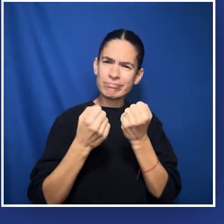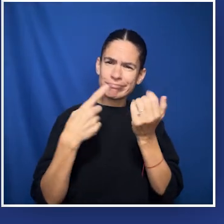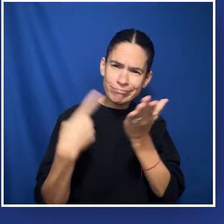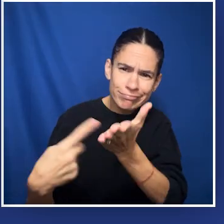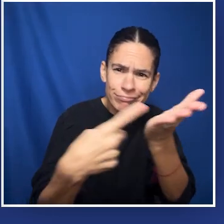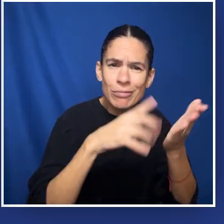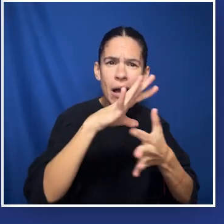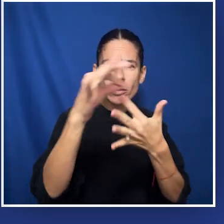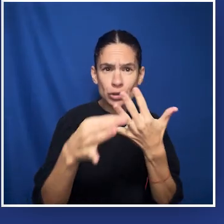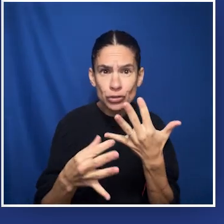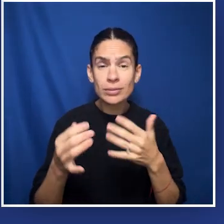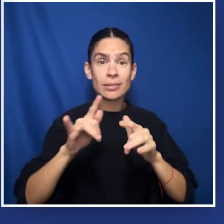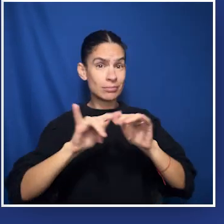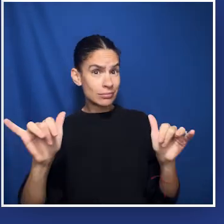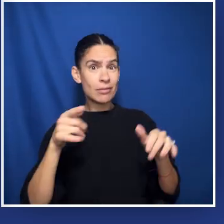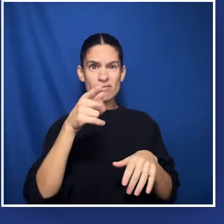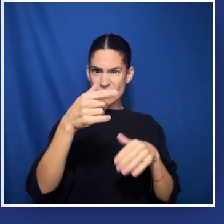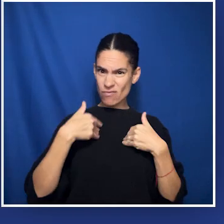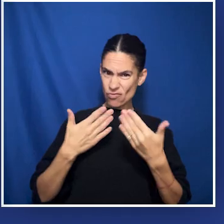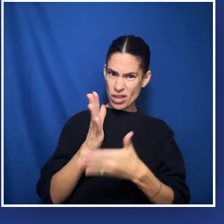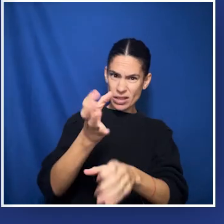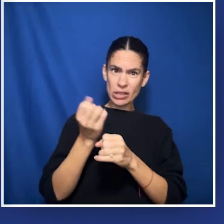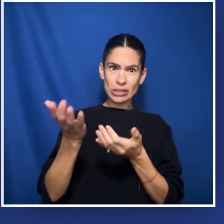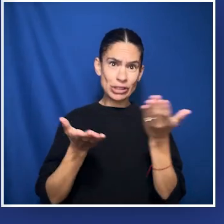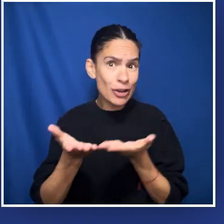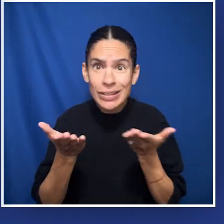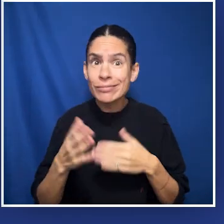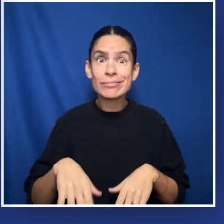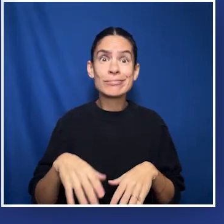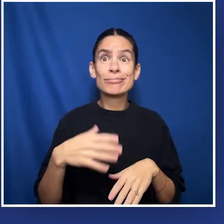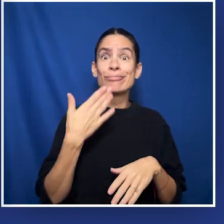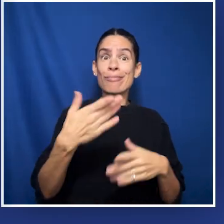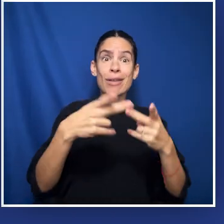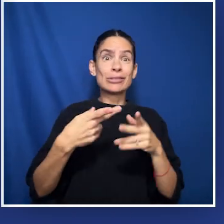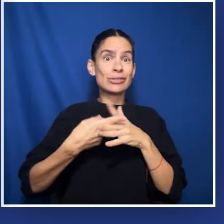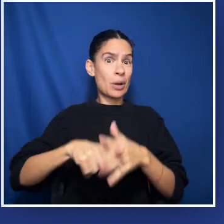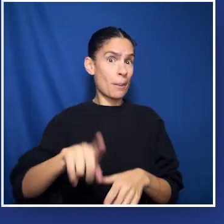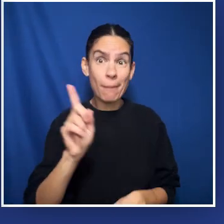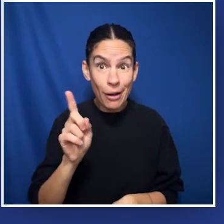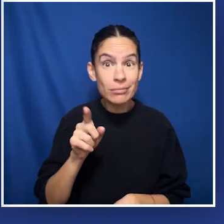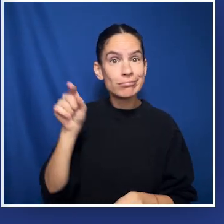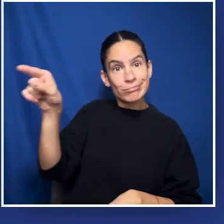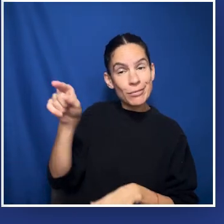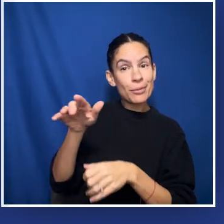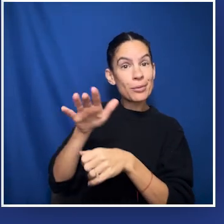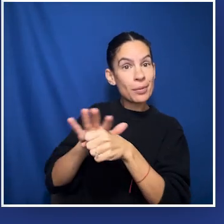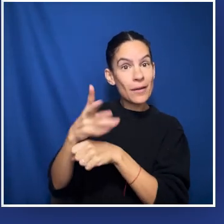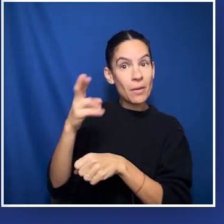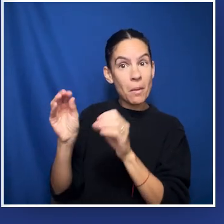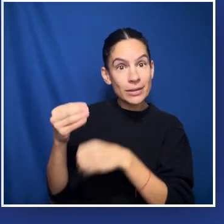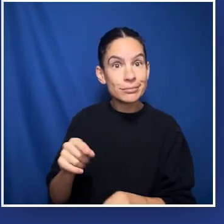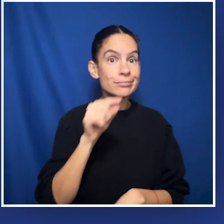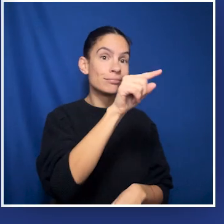your options. As an adult, you're also entitled to services. Some great places to start looking for supports are your local